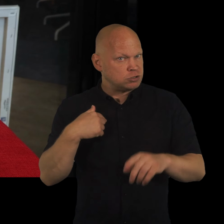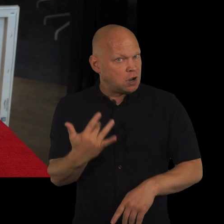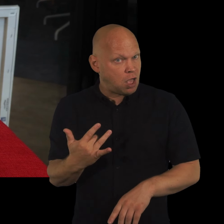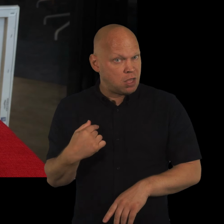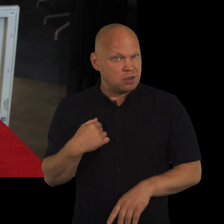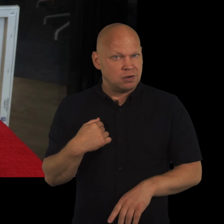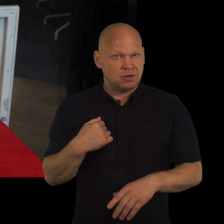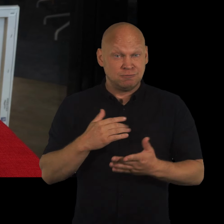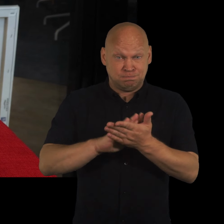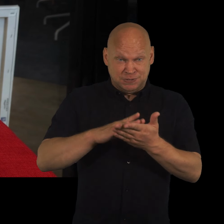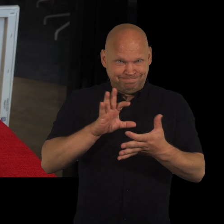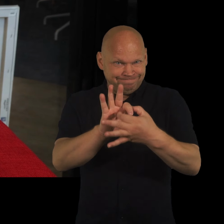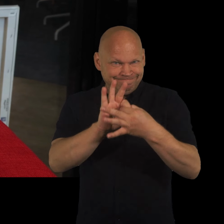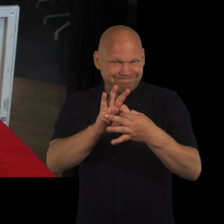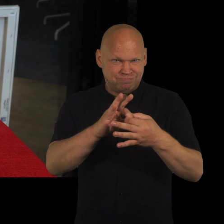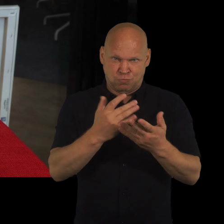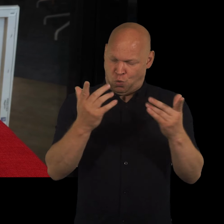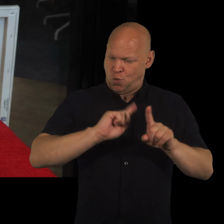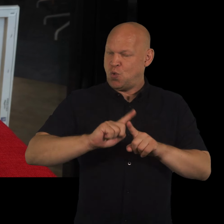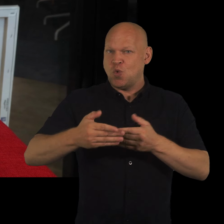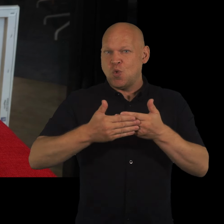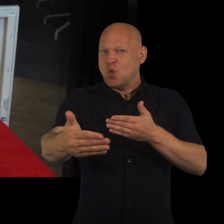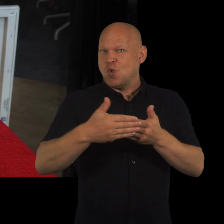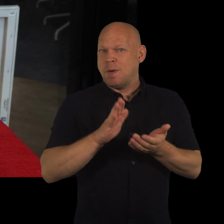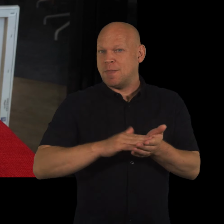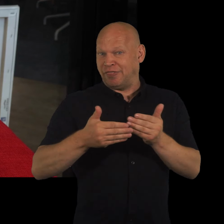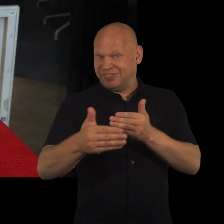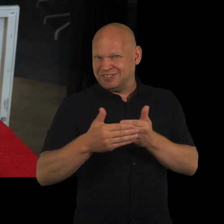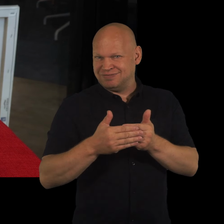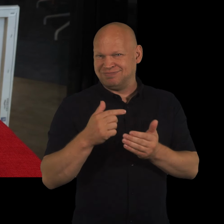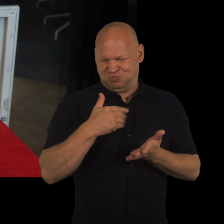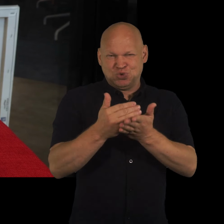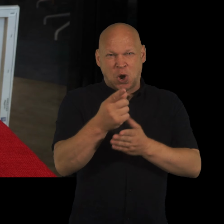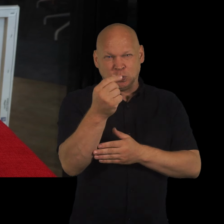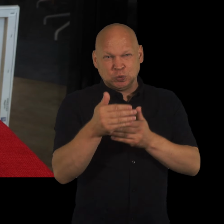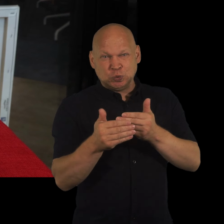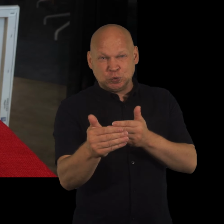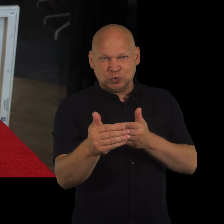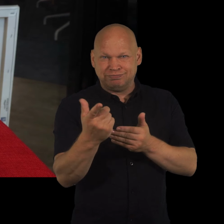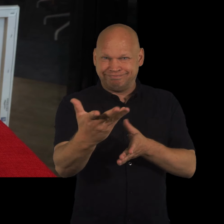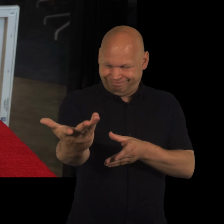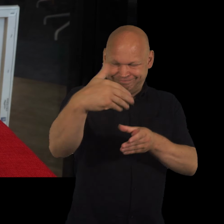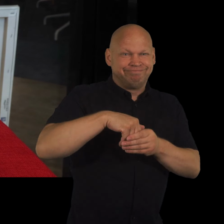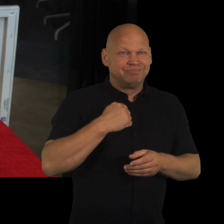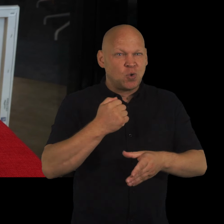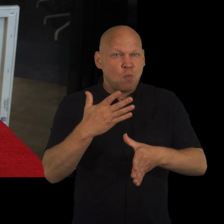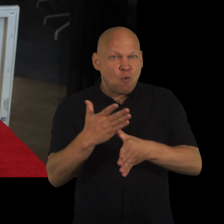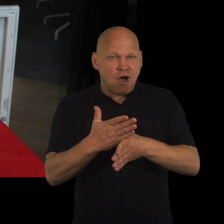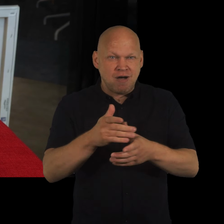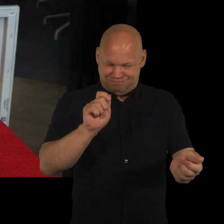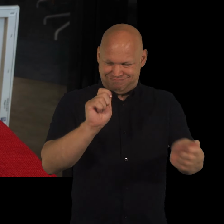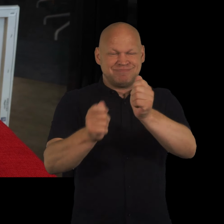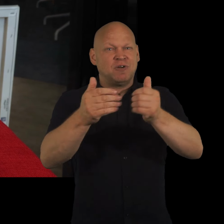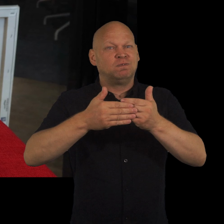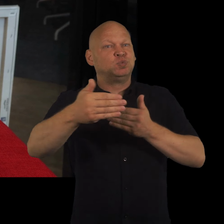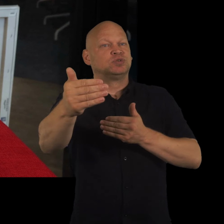bosses. So we'll be keeping in touch in lots of ways in the coming months. And we'll share with you soon plans for getting involved in our work to shape